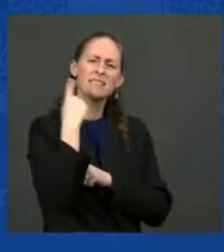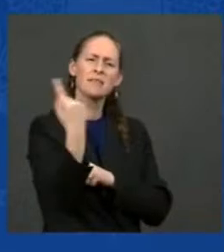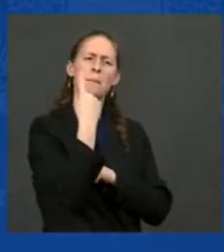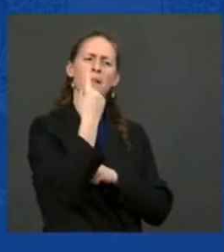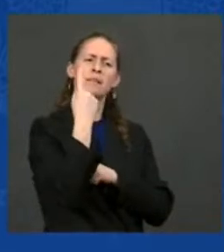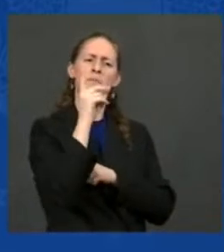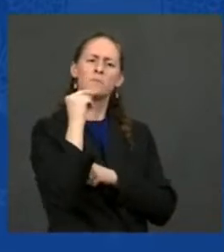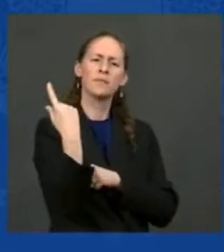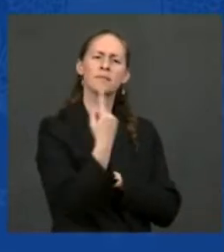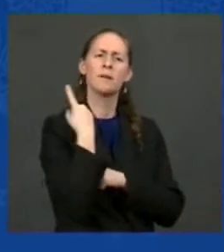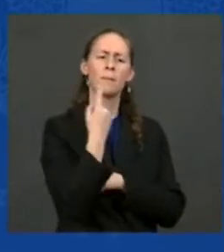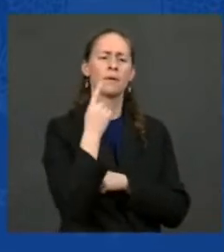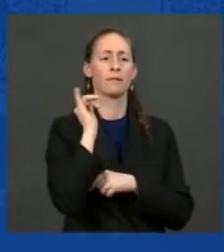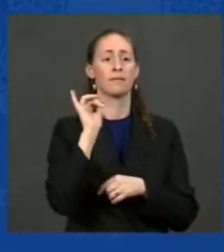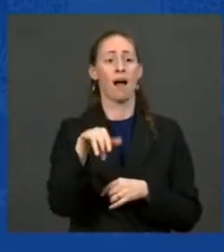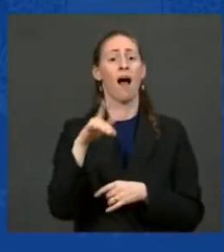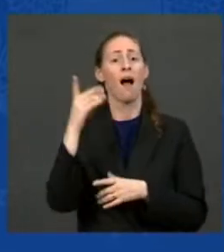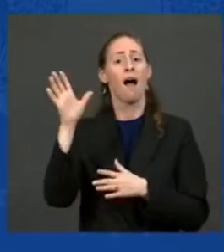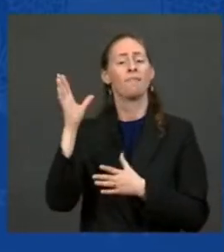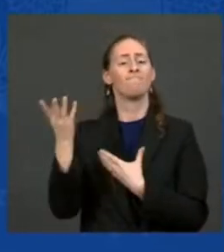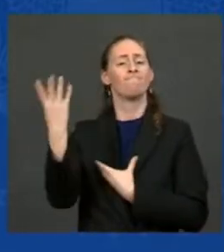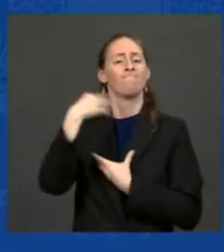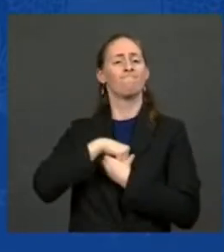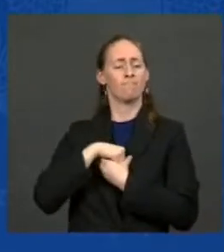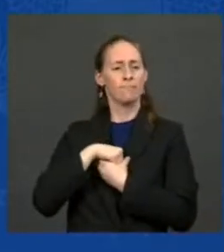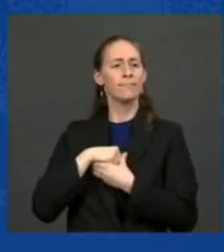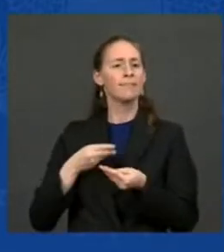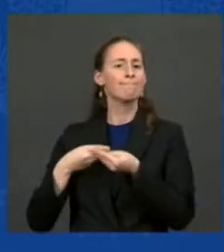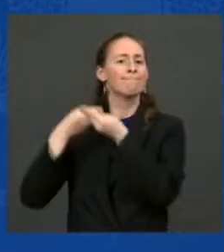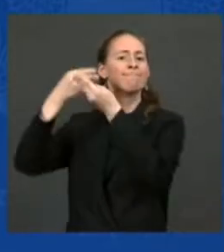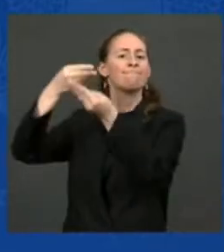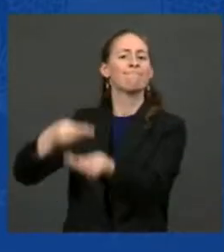children and to his son Chris.